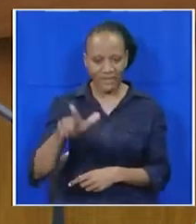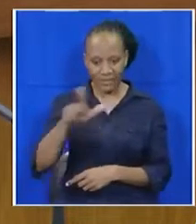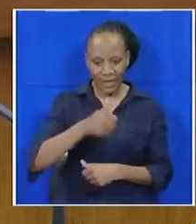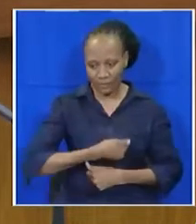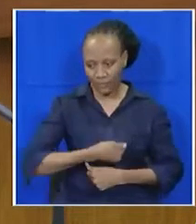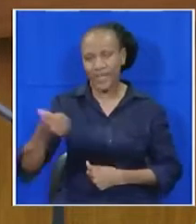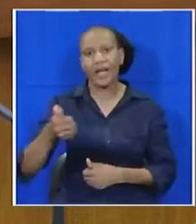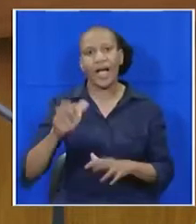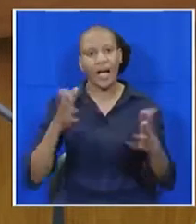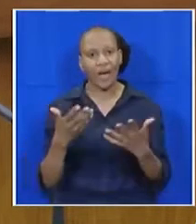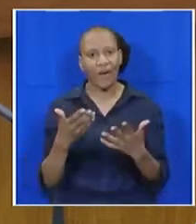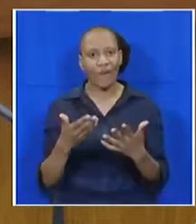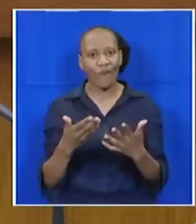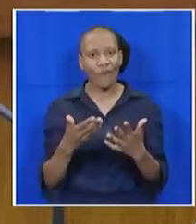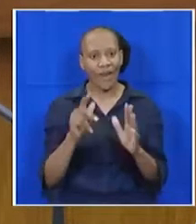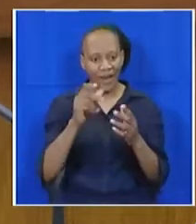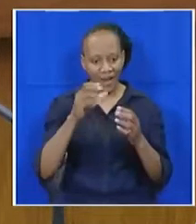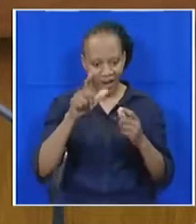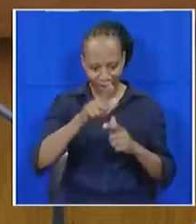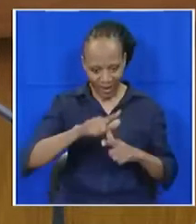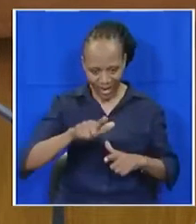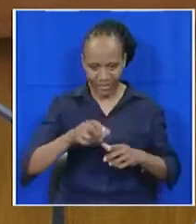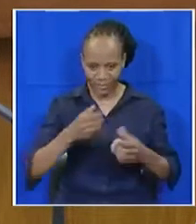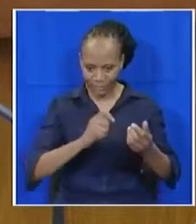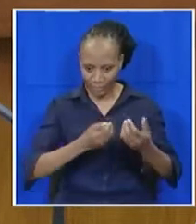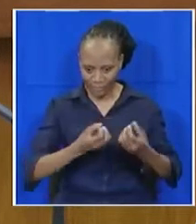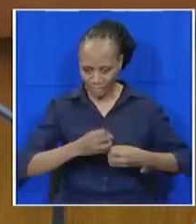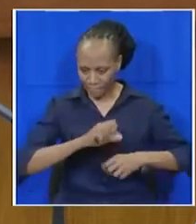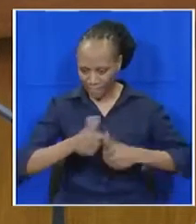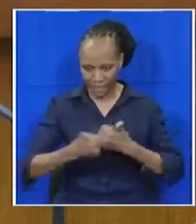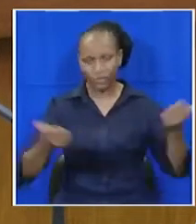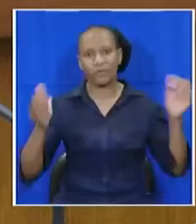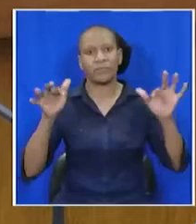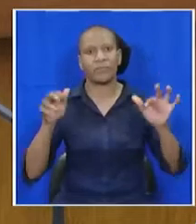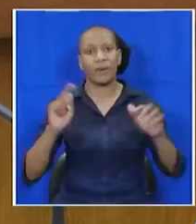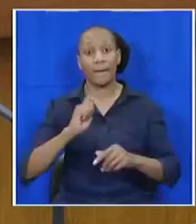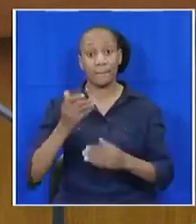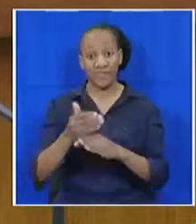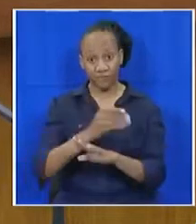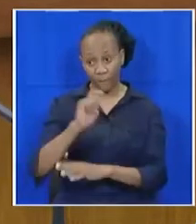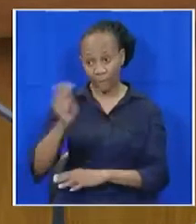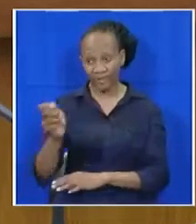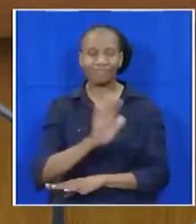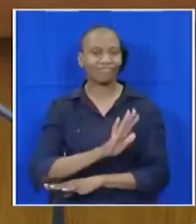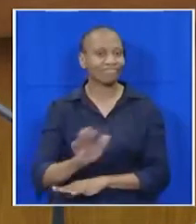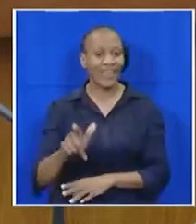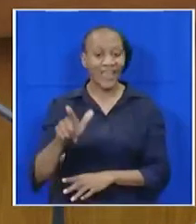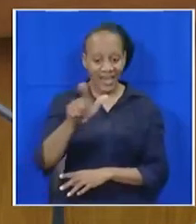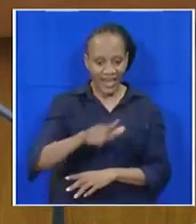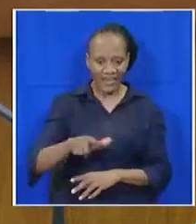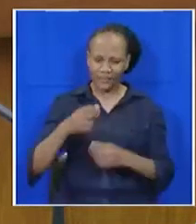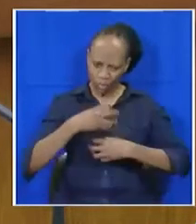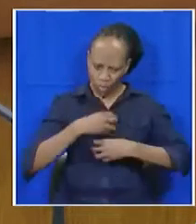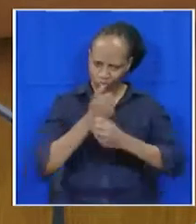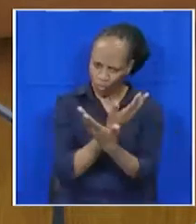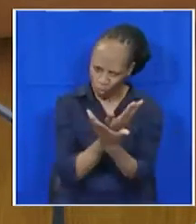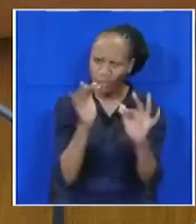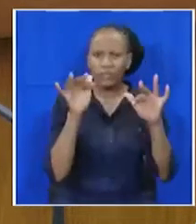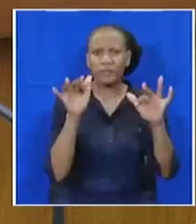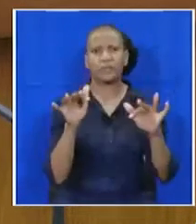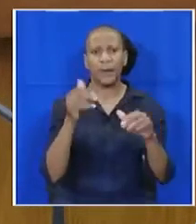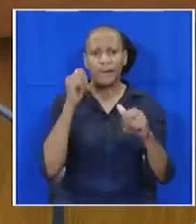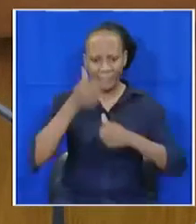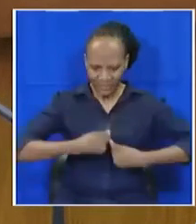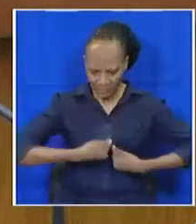the principle of land expropriation without compensation. The land belongs to the people as a whole and must be returned to the people